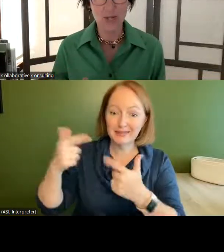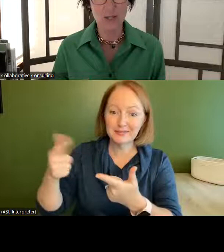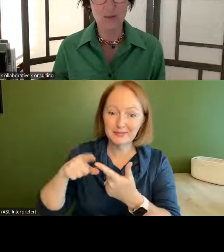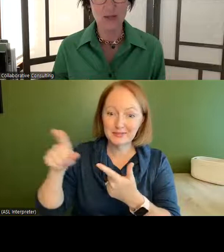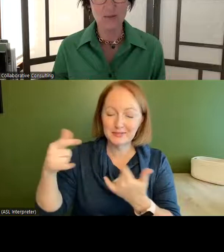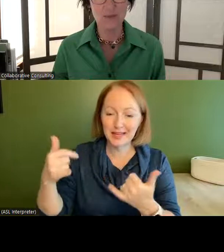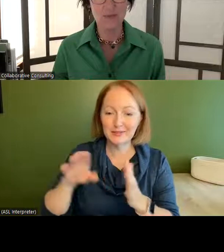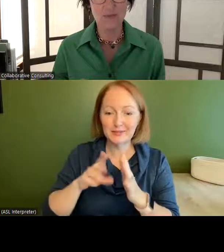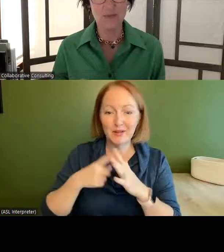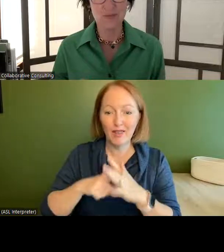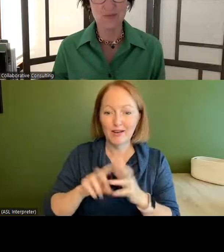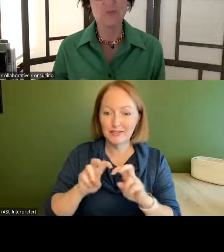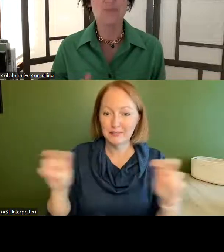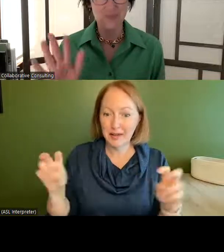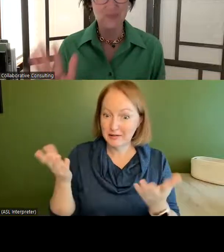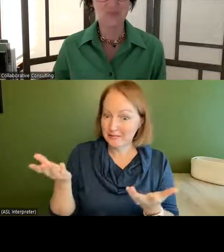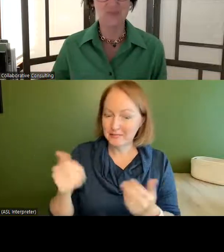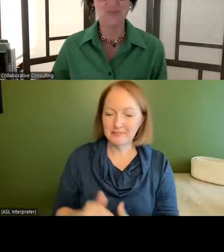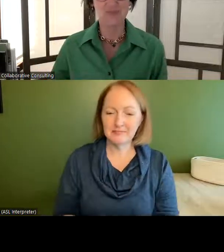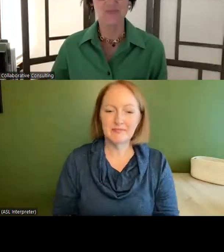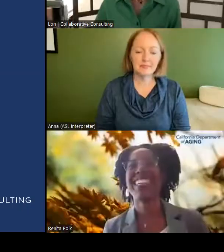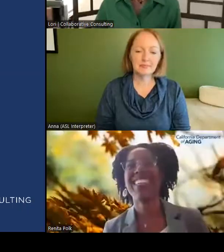you to launch the panel.